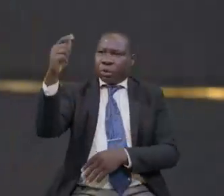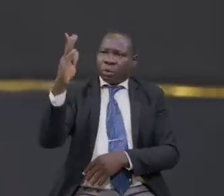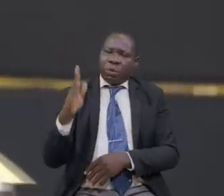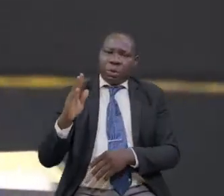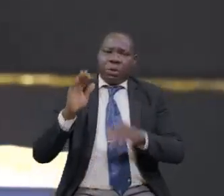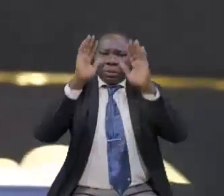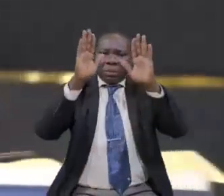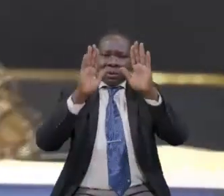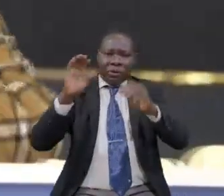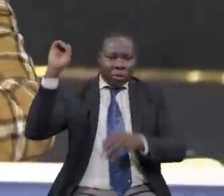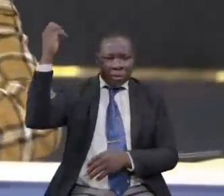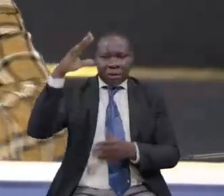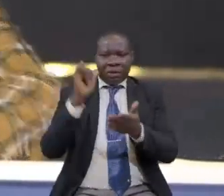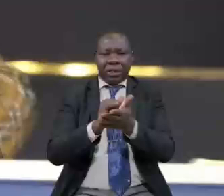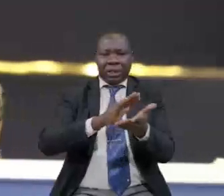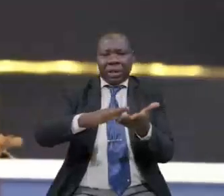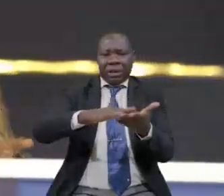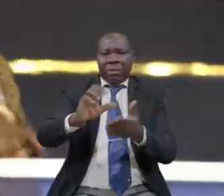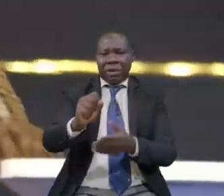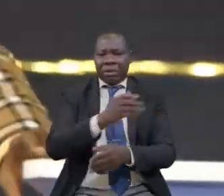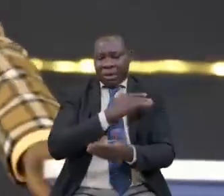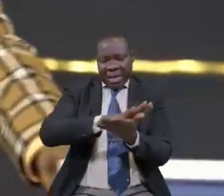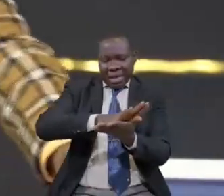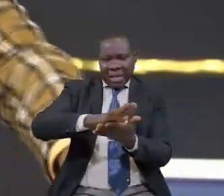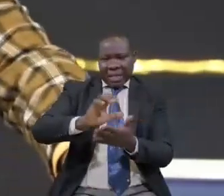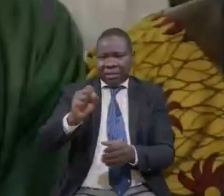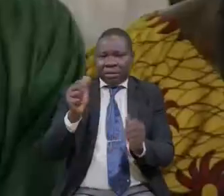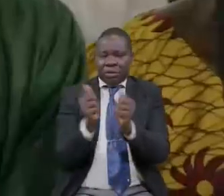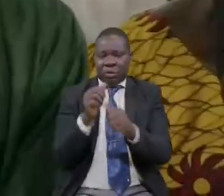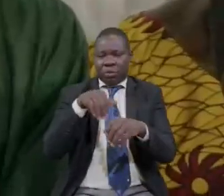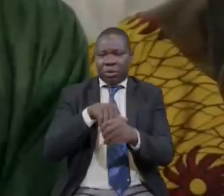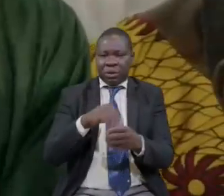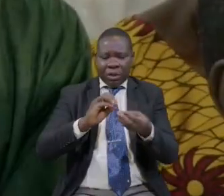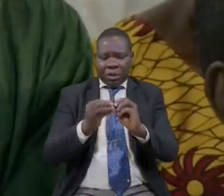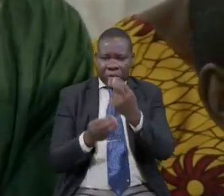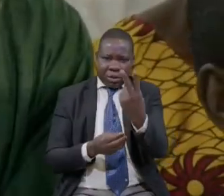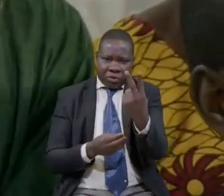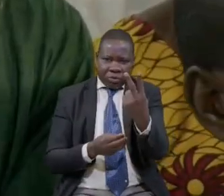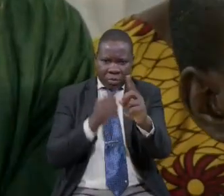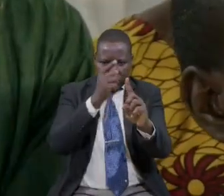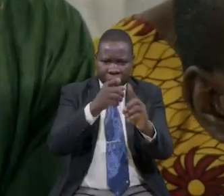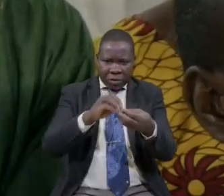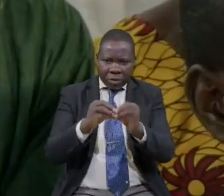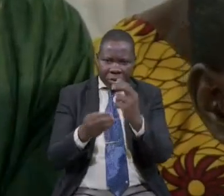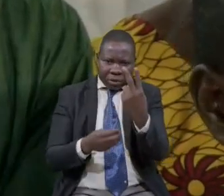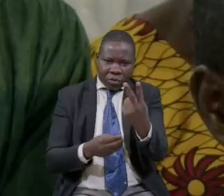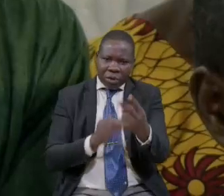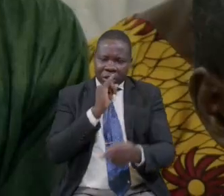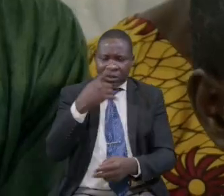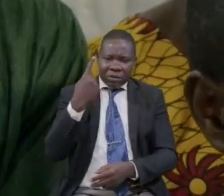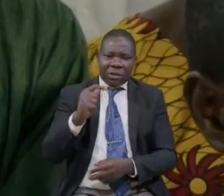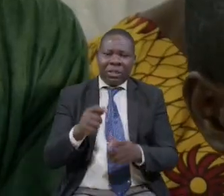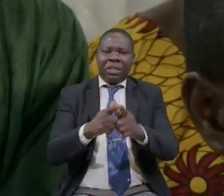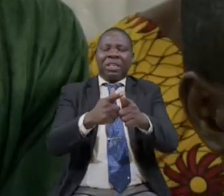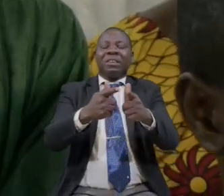that pardons and cleanses within. Look at number two here. Number two is the great